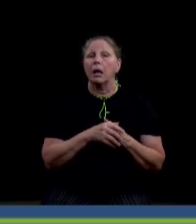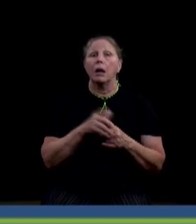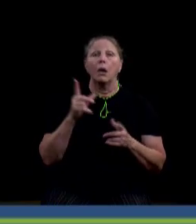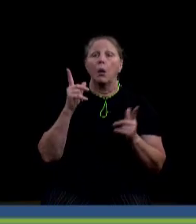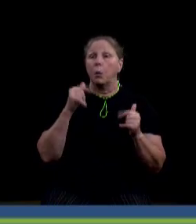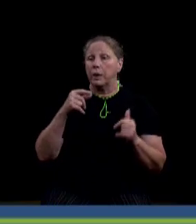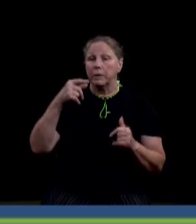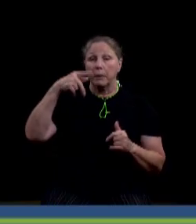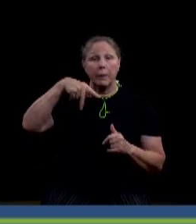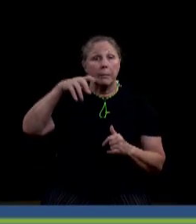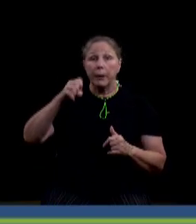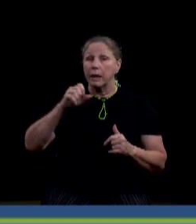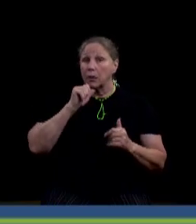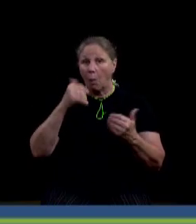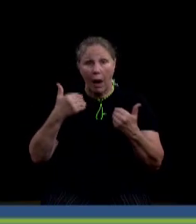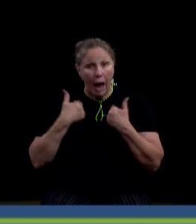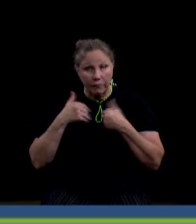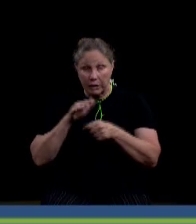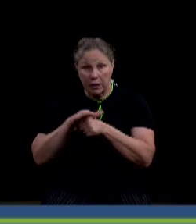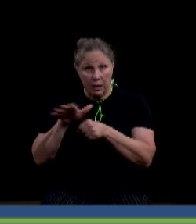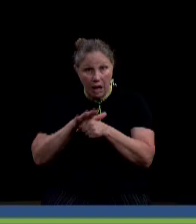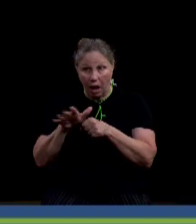that